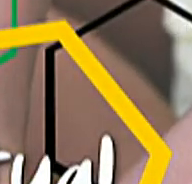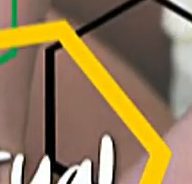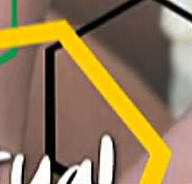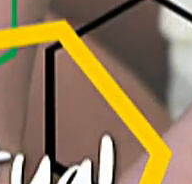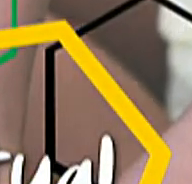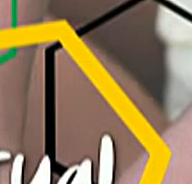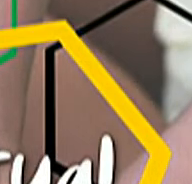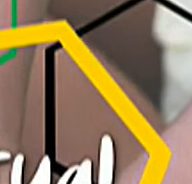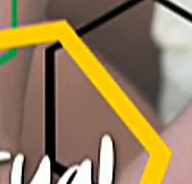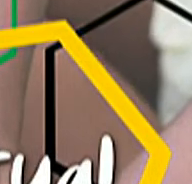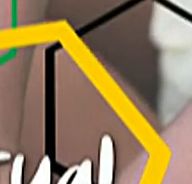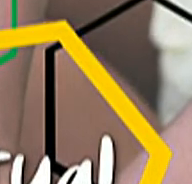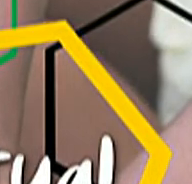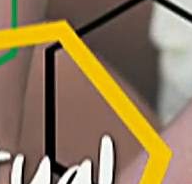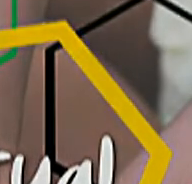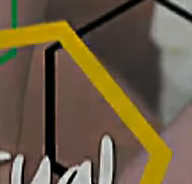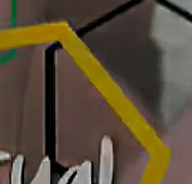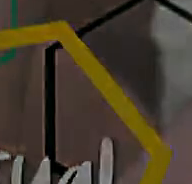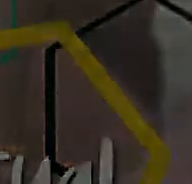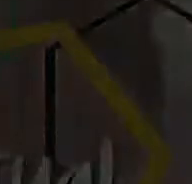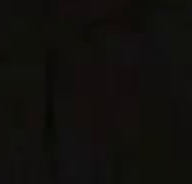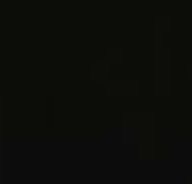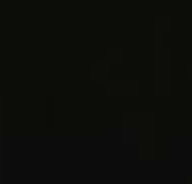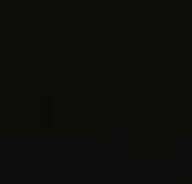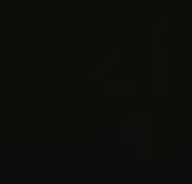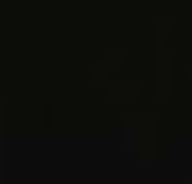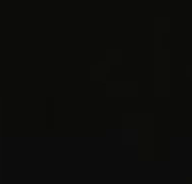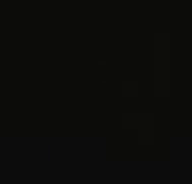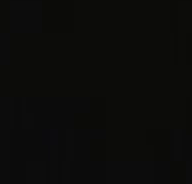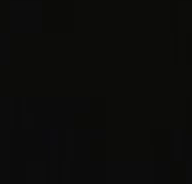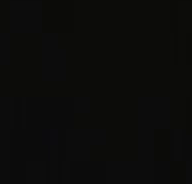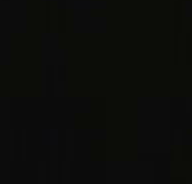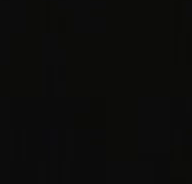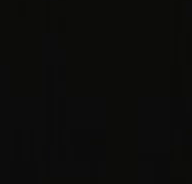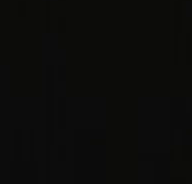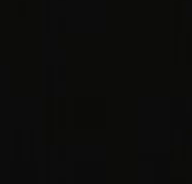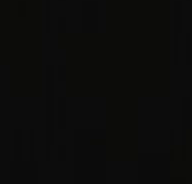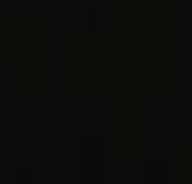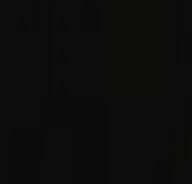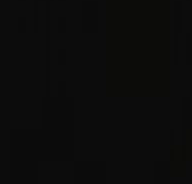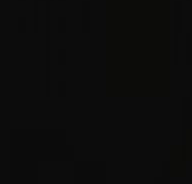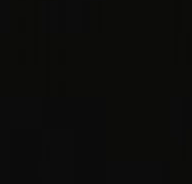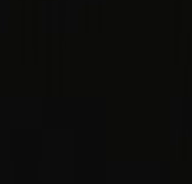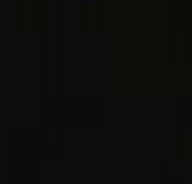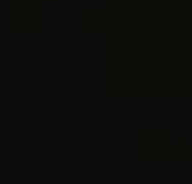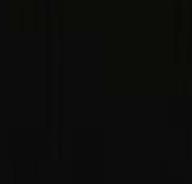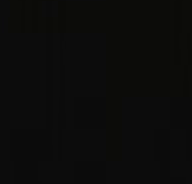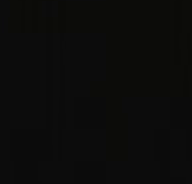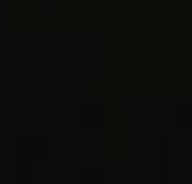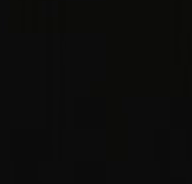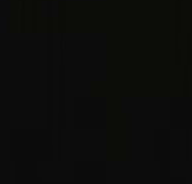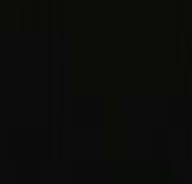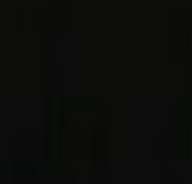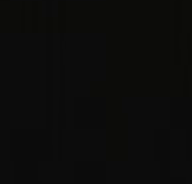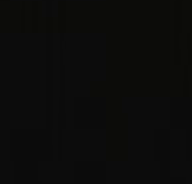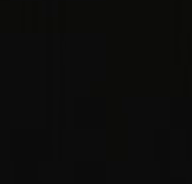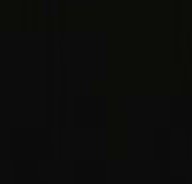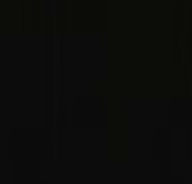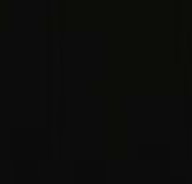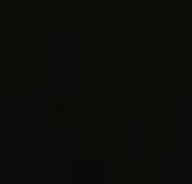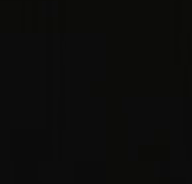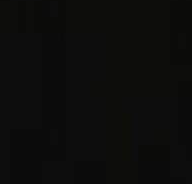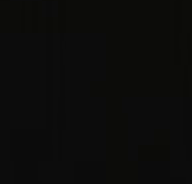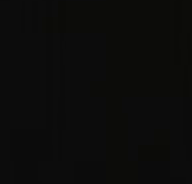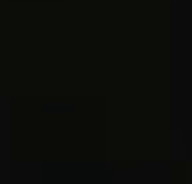the children, please. Welcome back to the CPFSA's Virtual Child Protection Forum. I'm